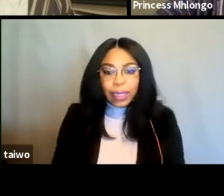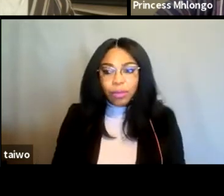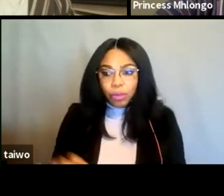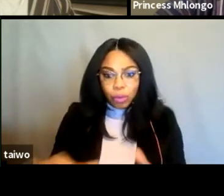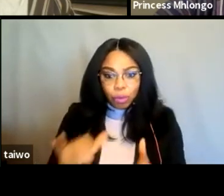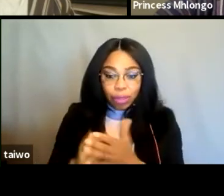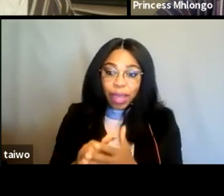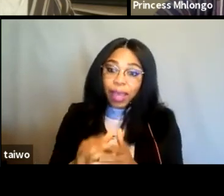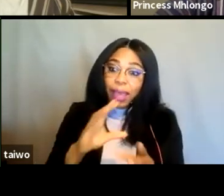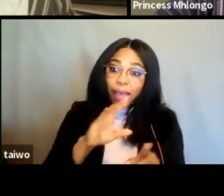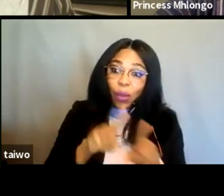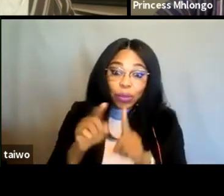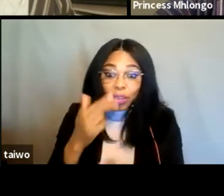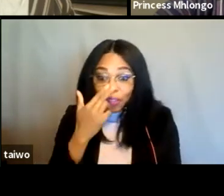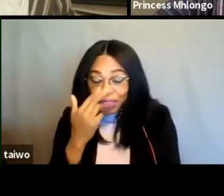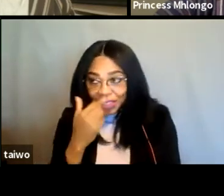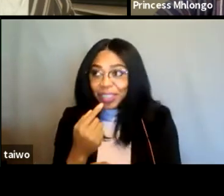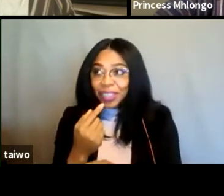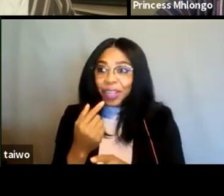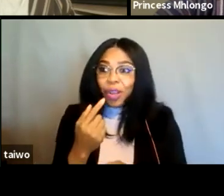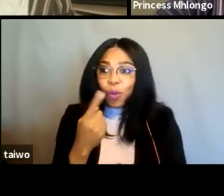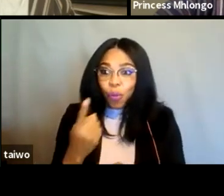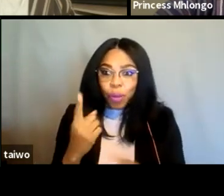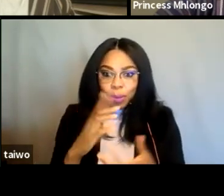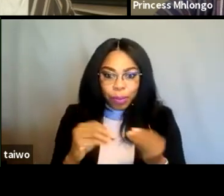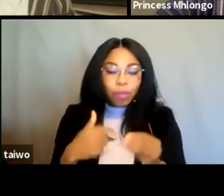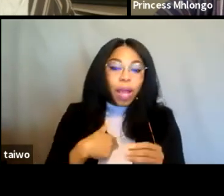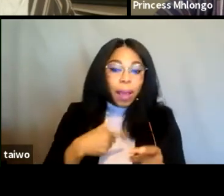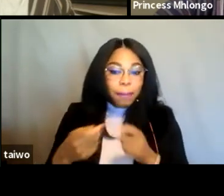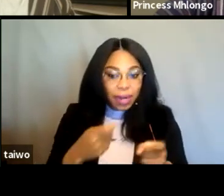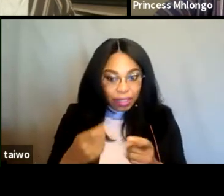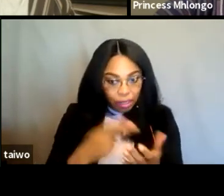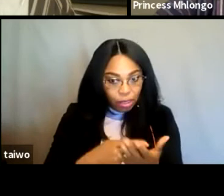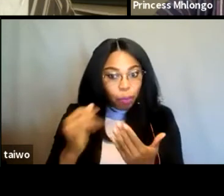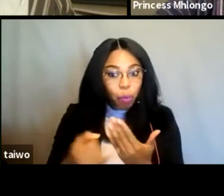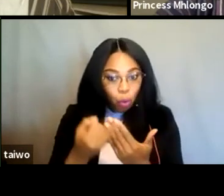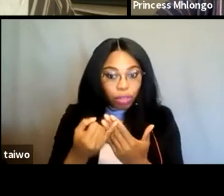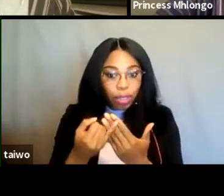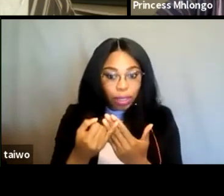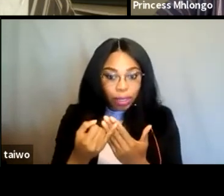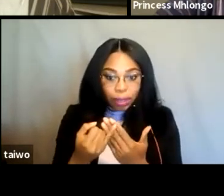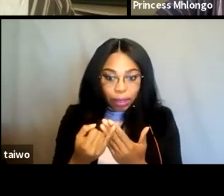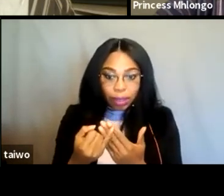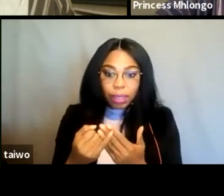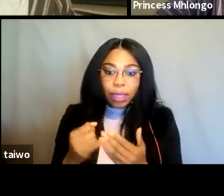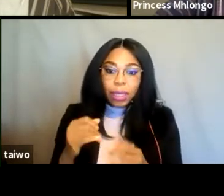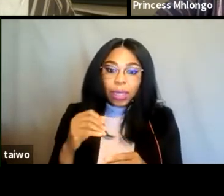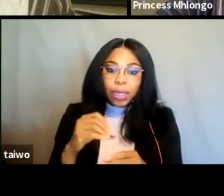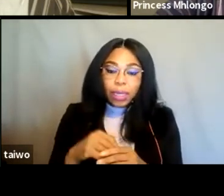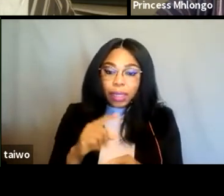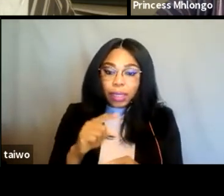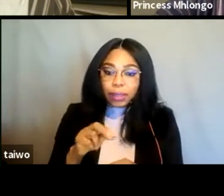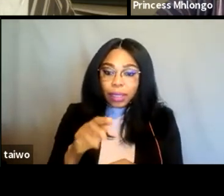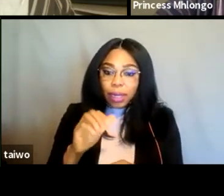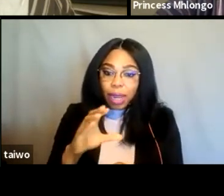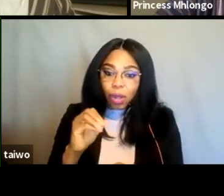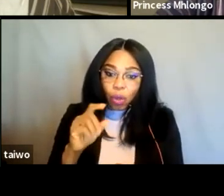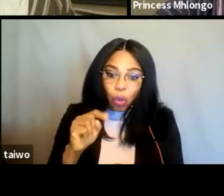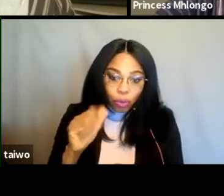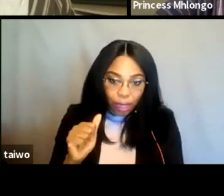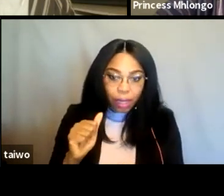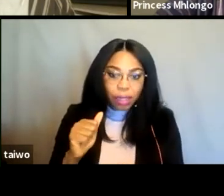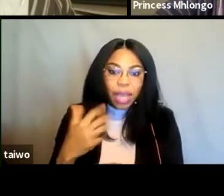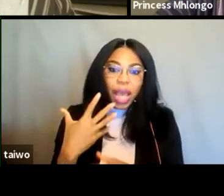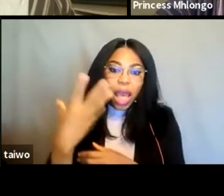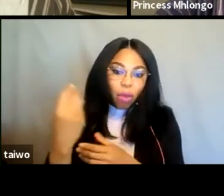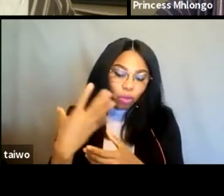also, funny enough, there's one play. I'm also managing a project in theater culture at the moment, you know, outdoor theater.